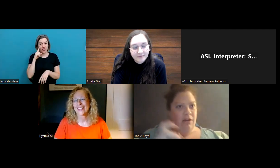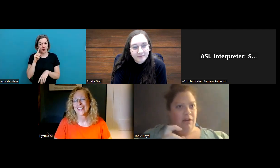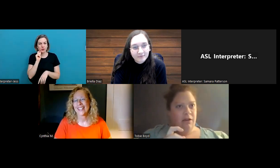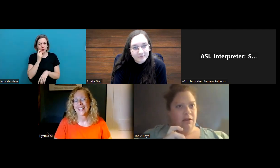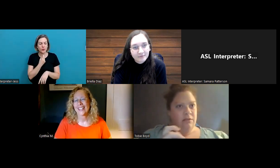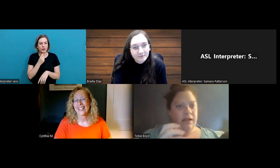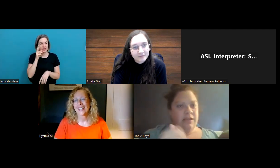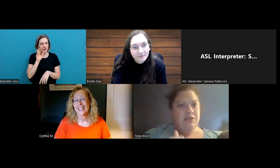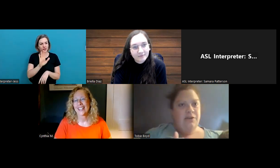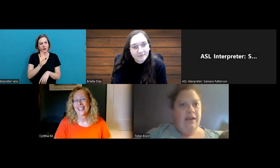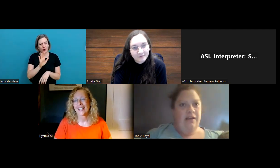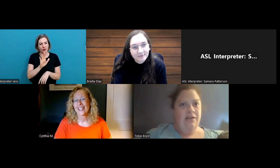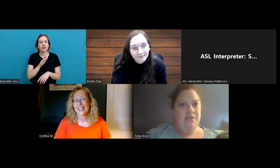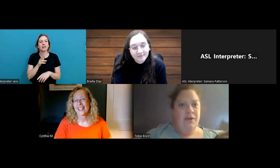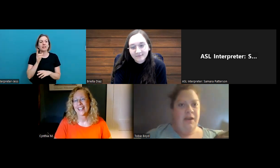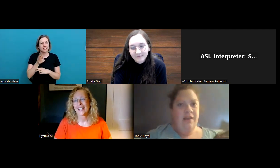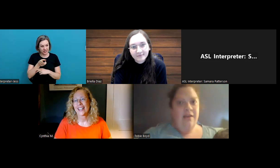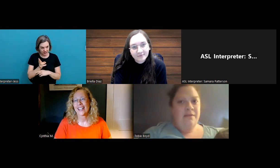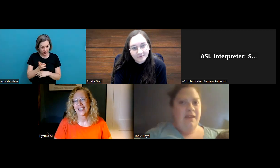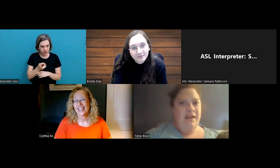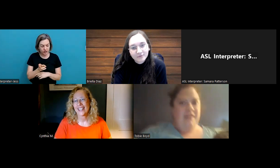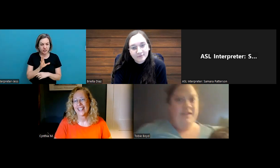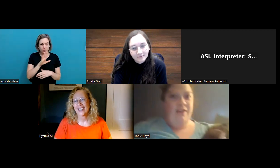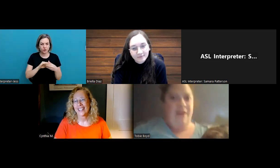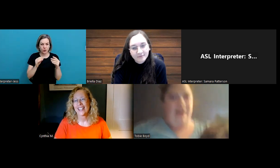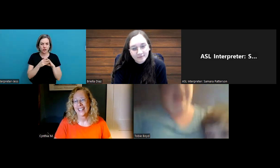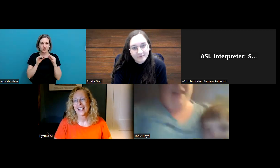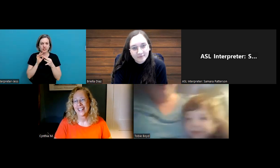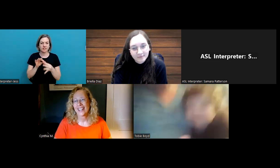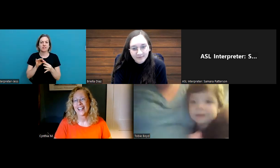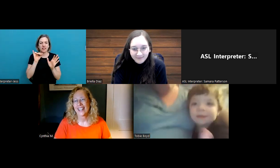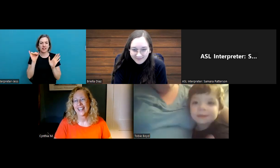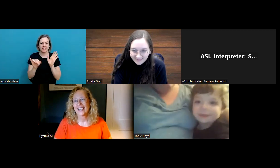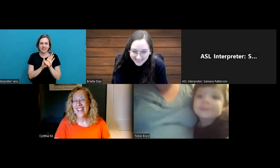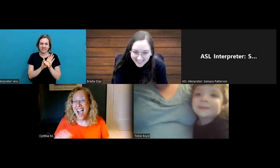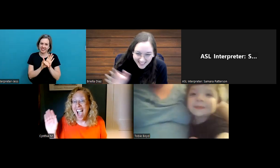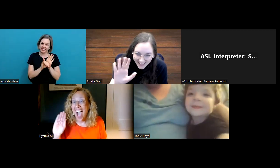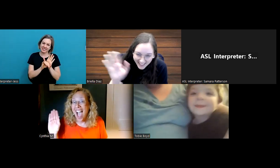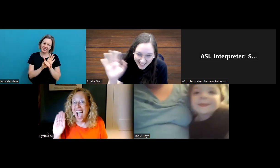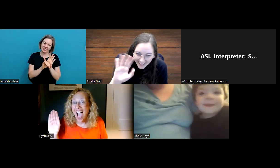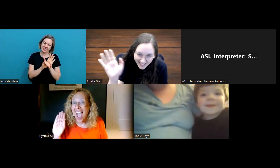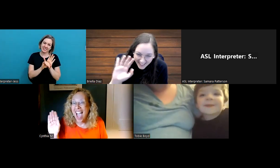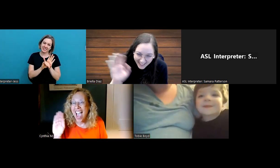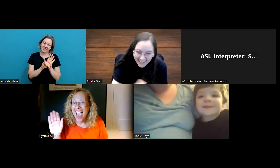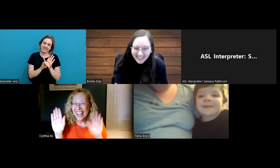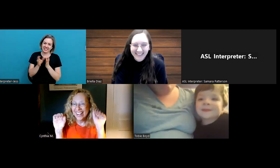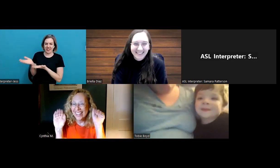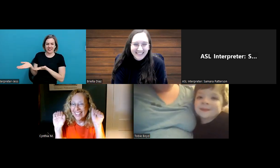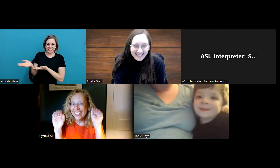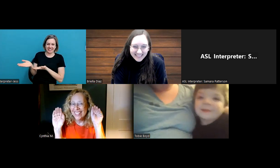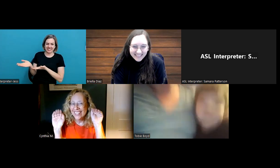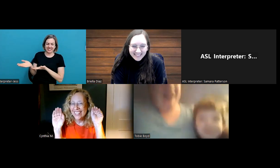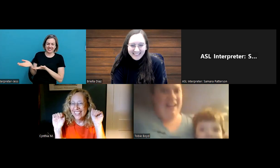hear your history and your story being identified. Here he is right here,